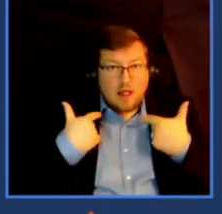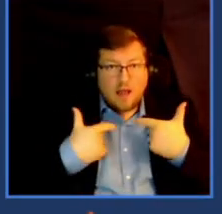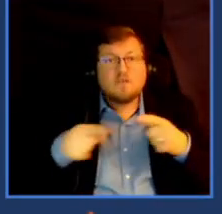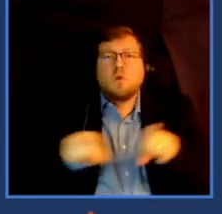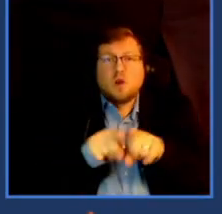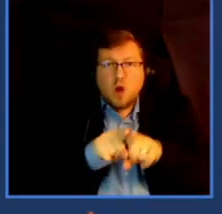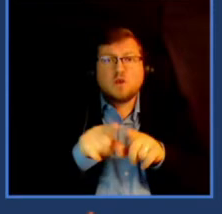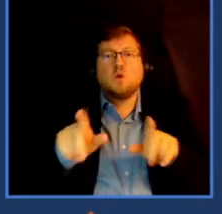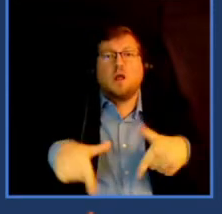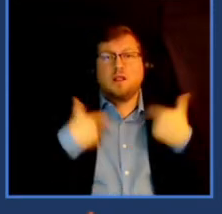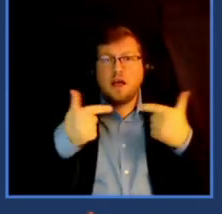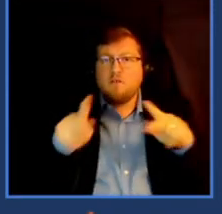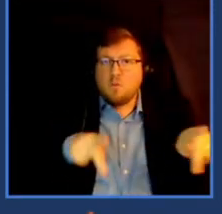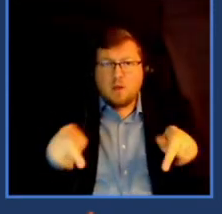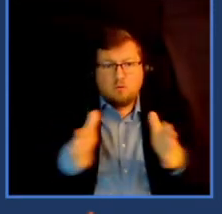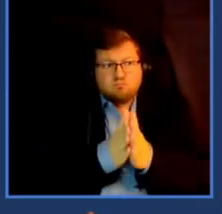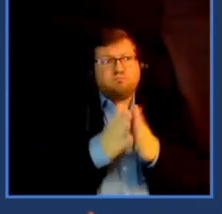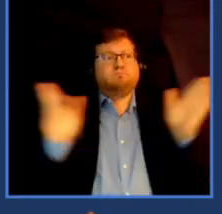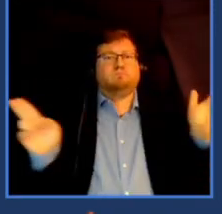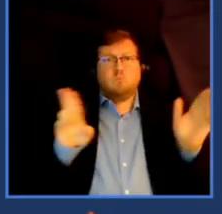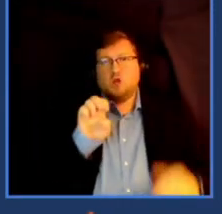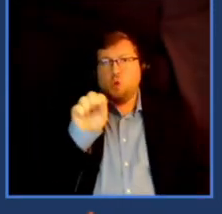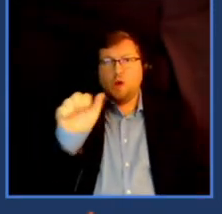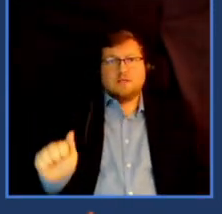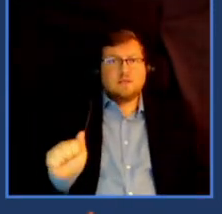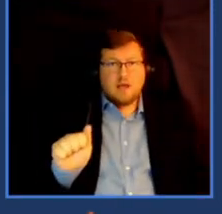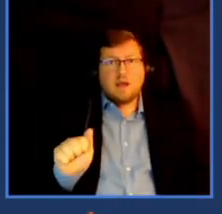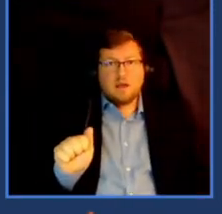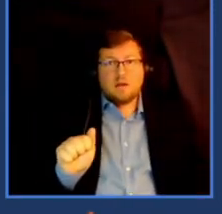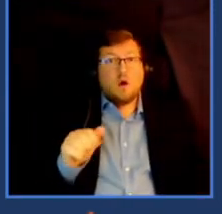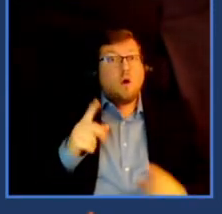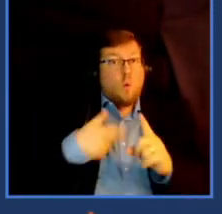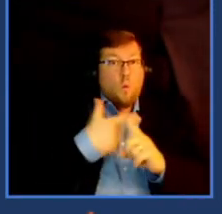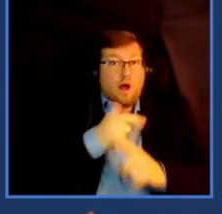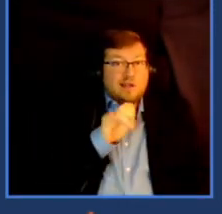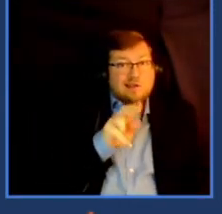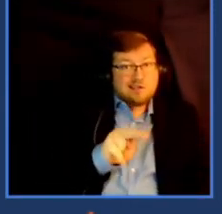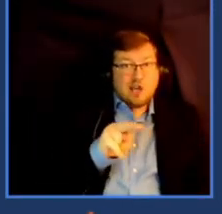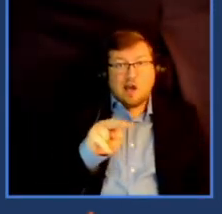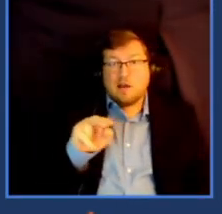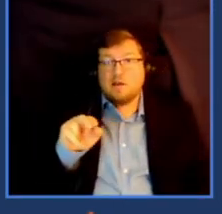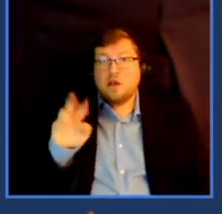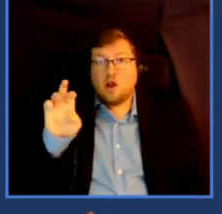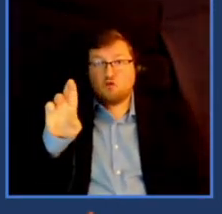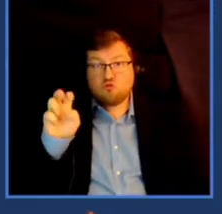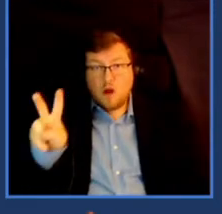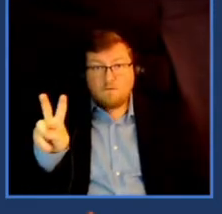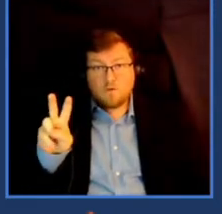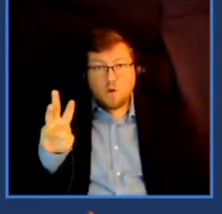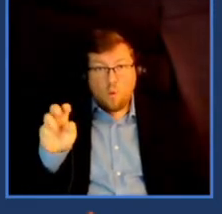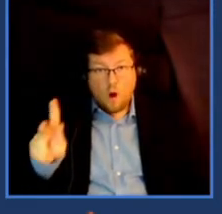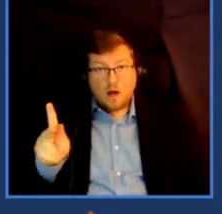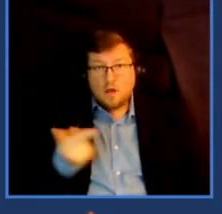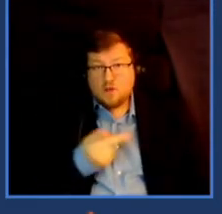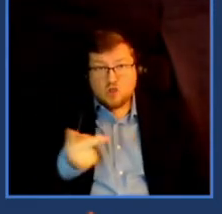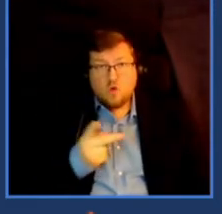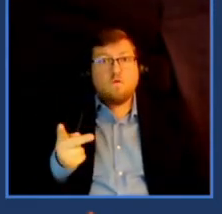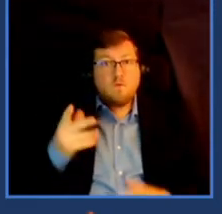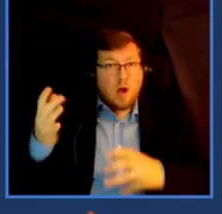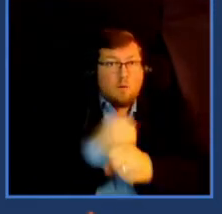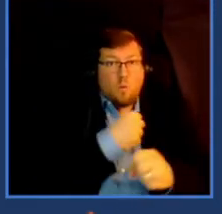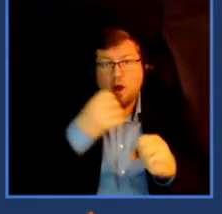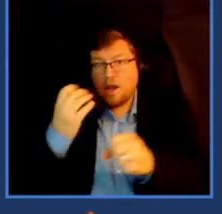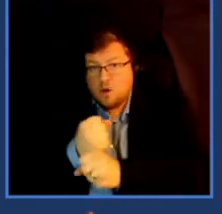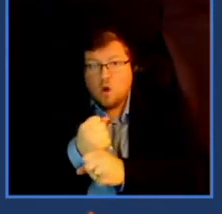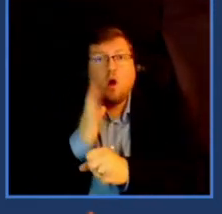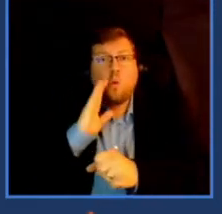country, because their election will put an end to the block in Washington, that $2,000 stimulus